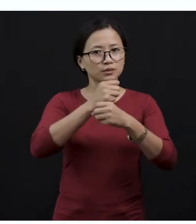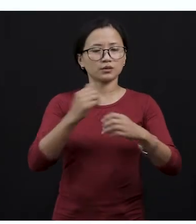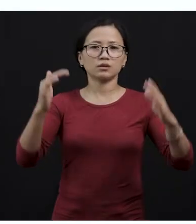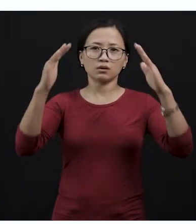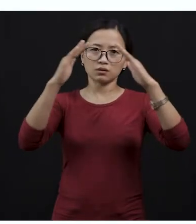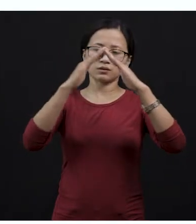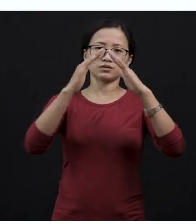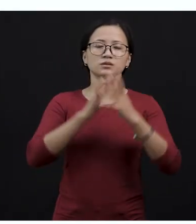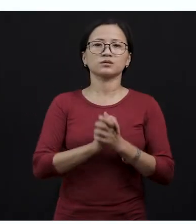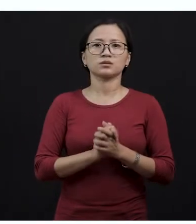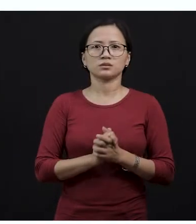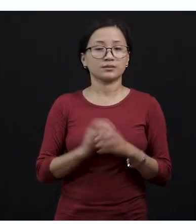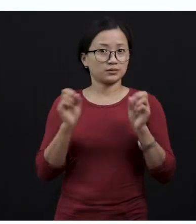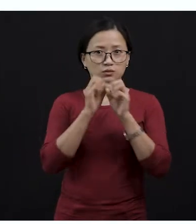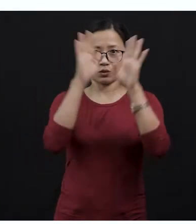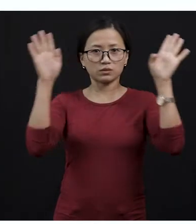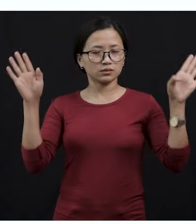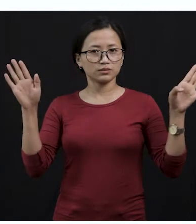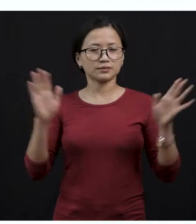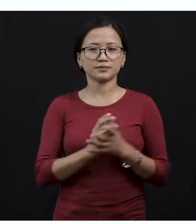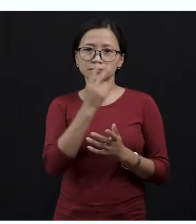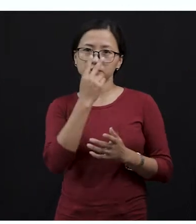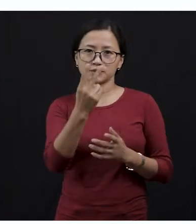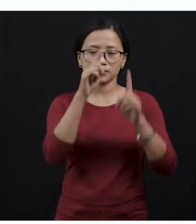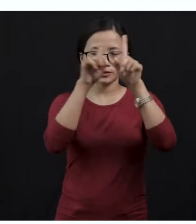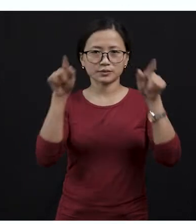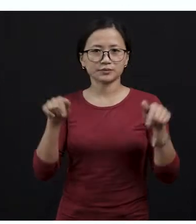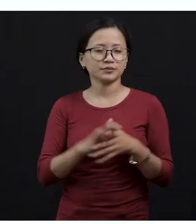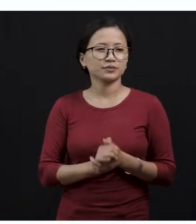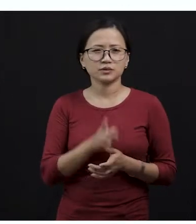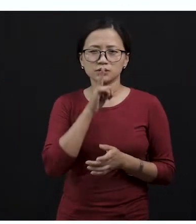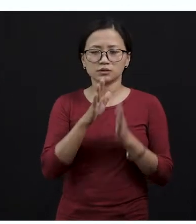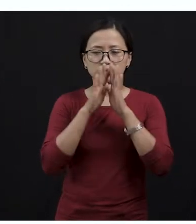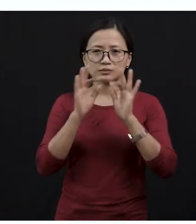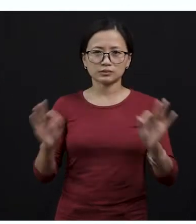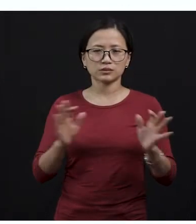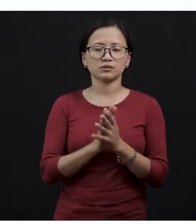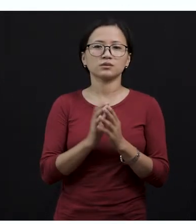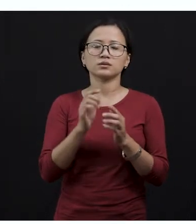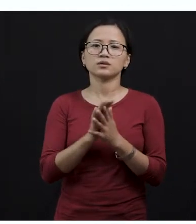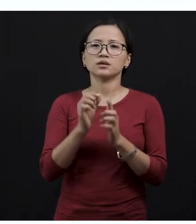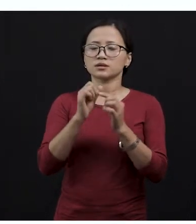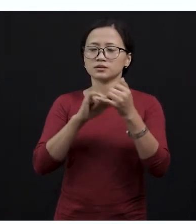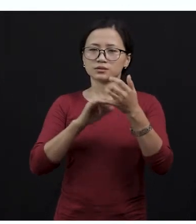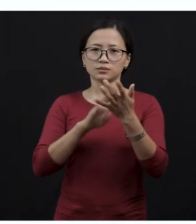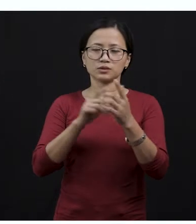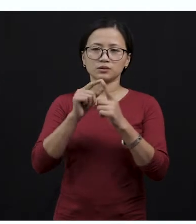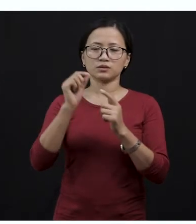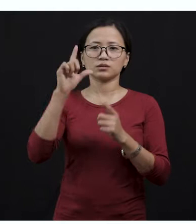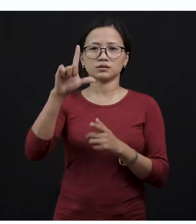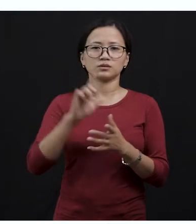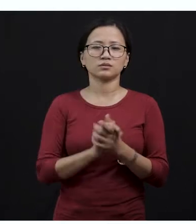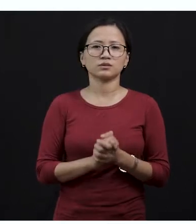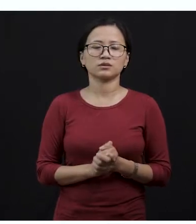house. See, amazing, isn't it? Such simple brick. See, single